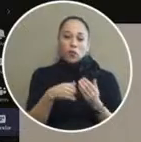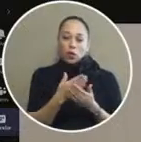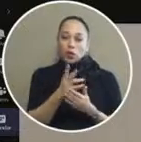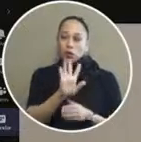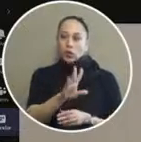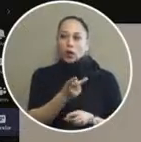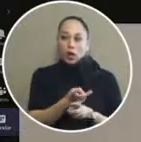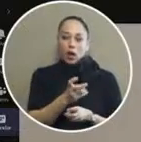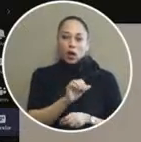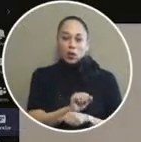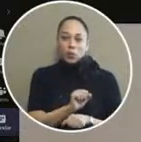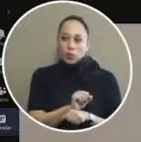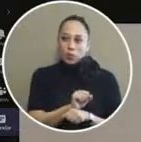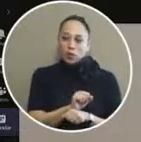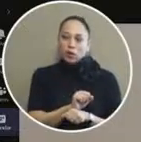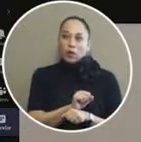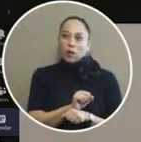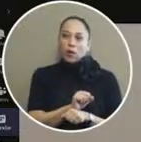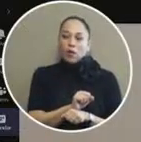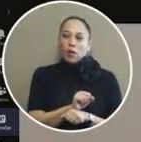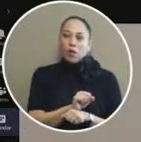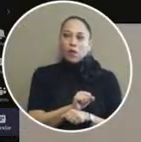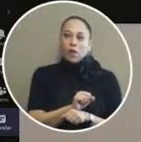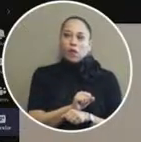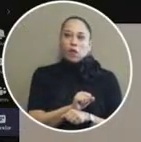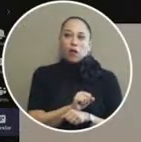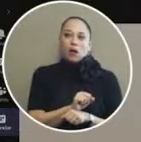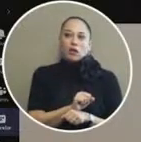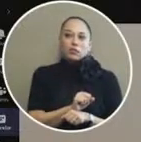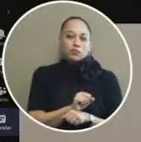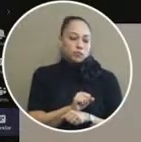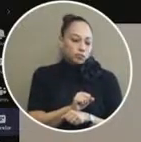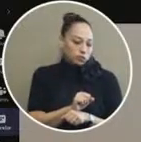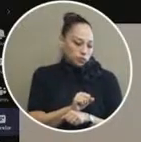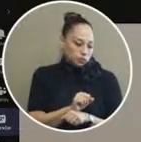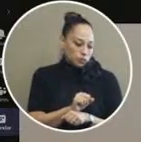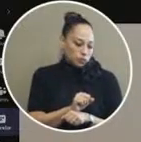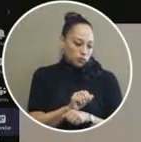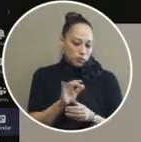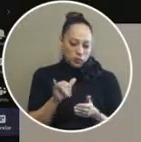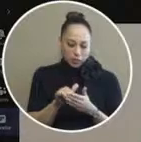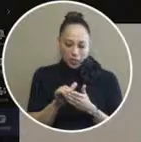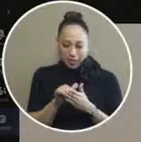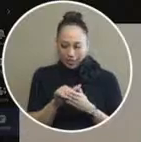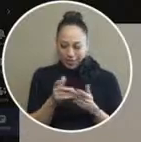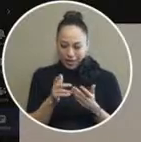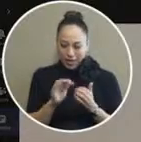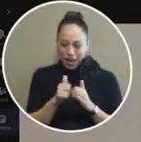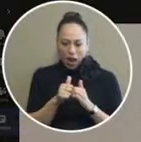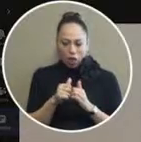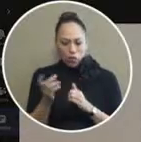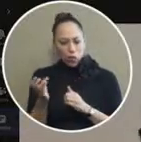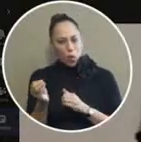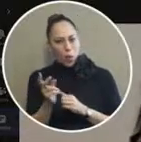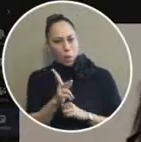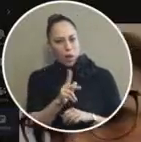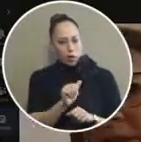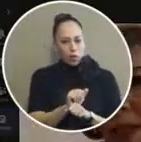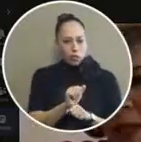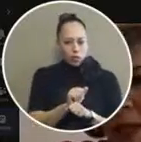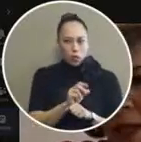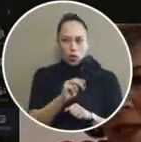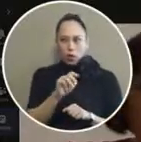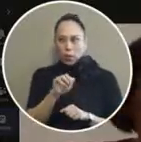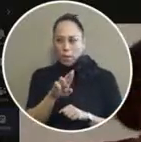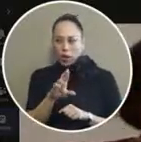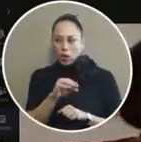I know that Camilo sent us a template about the return to work for, the mayor